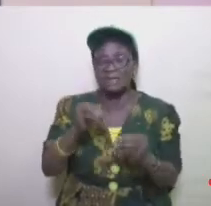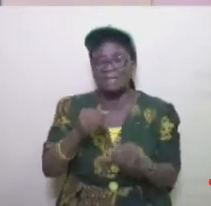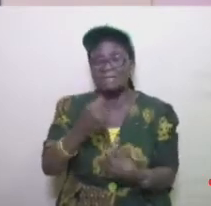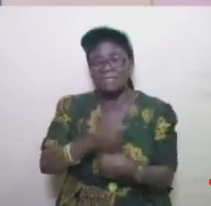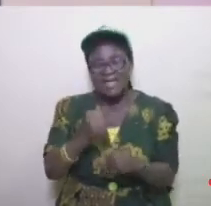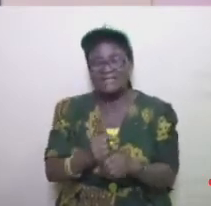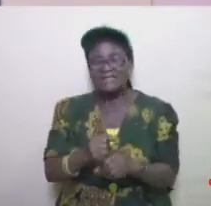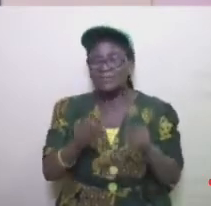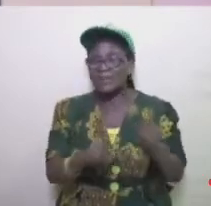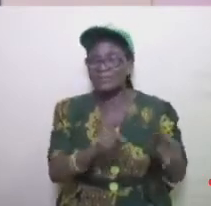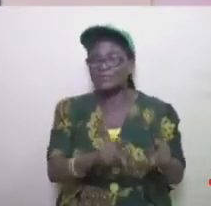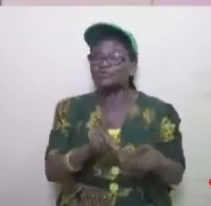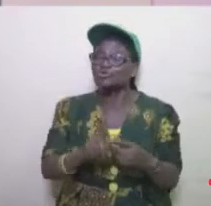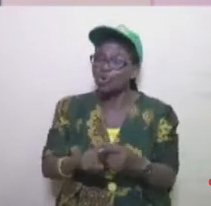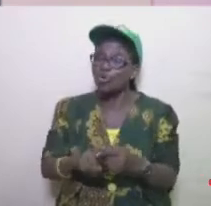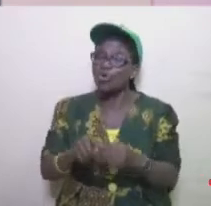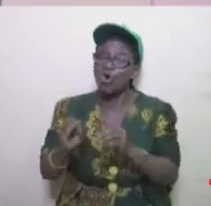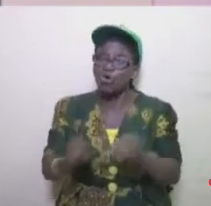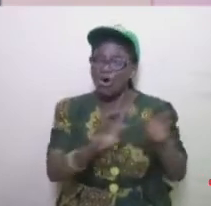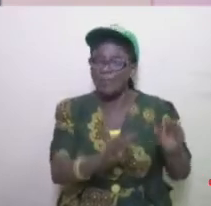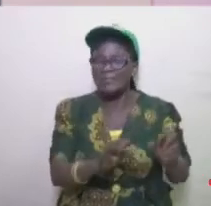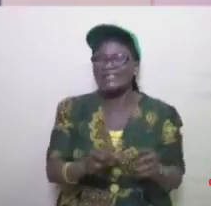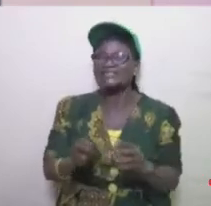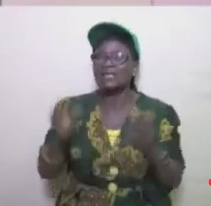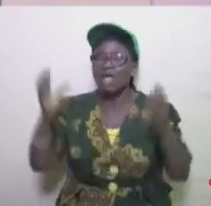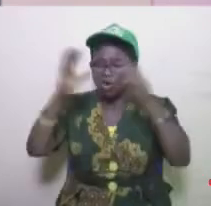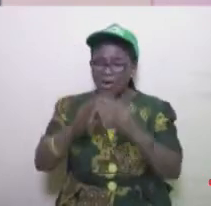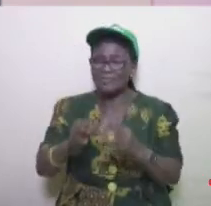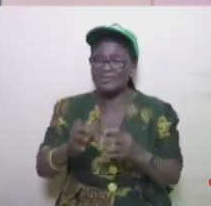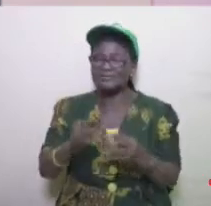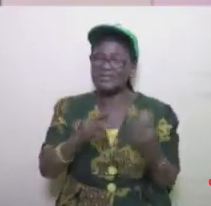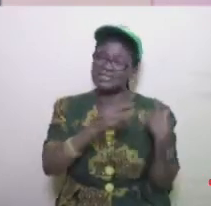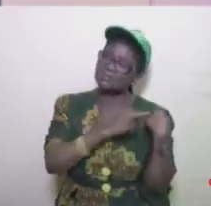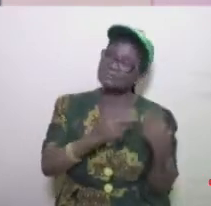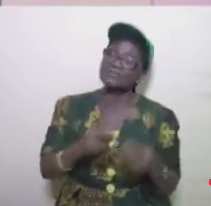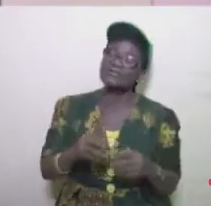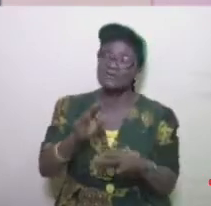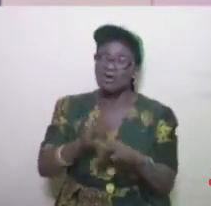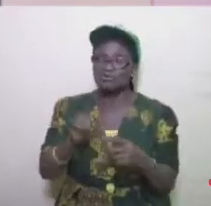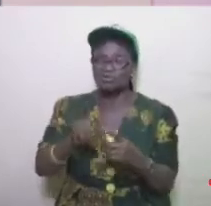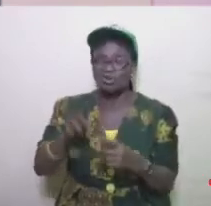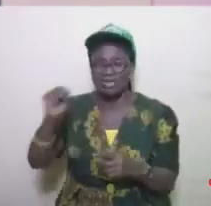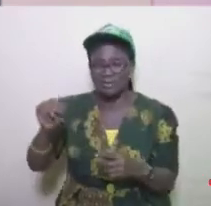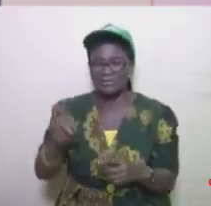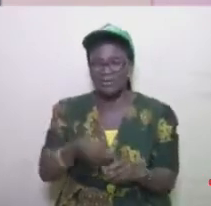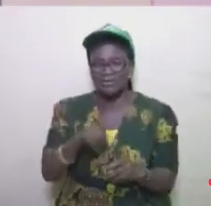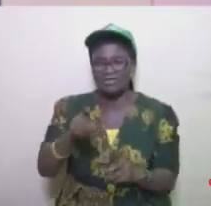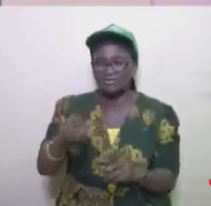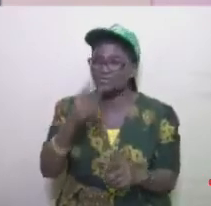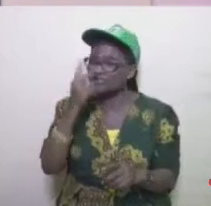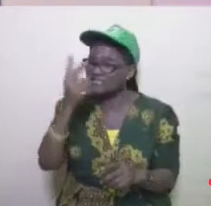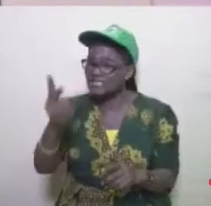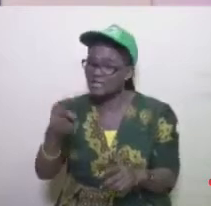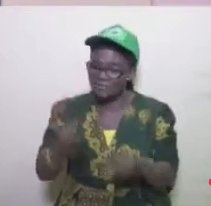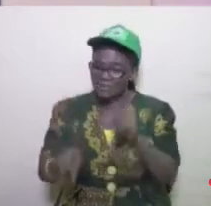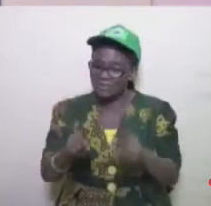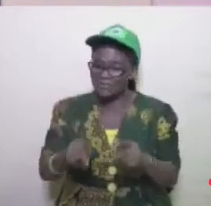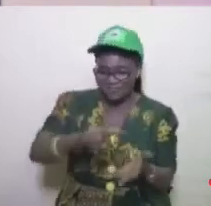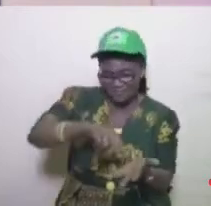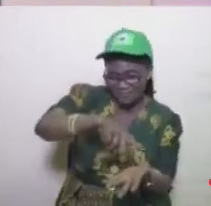more responsibility to him. There are people today, when you see people dancing around you, you see, "I'm